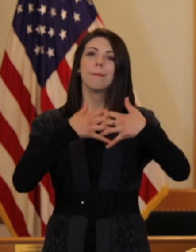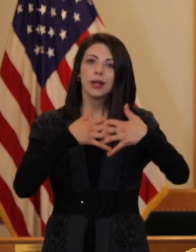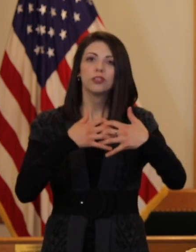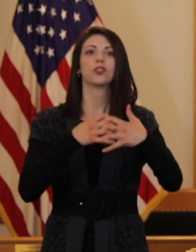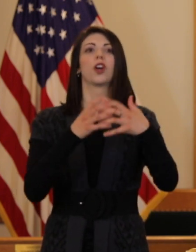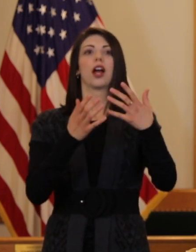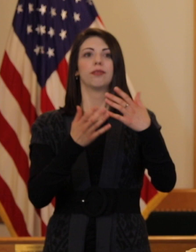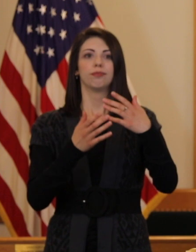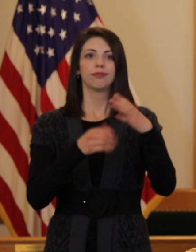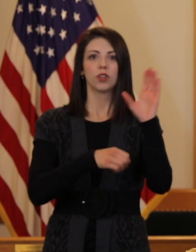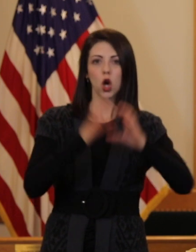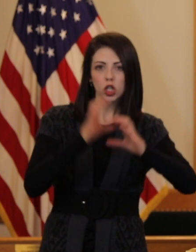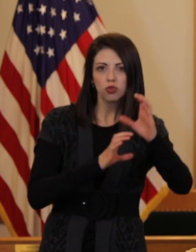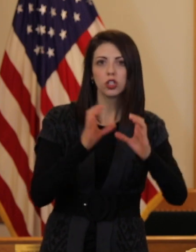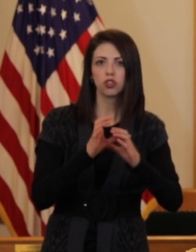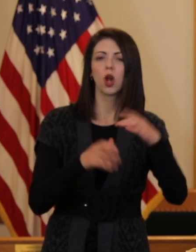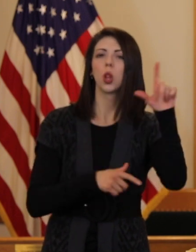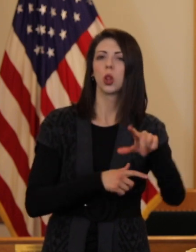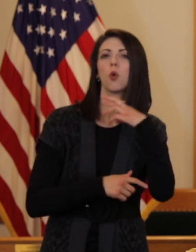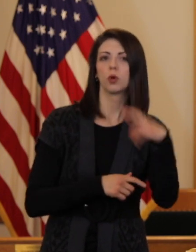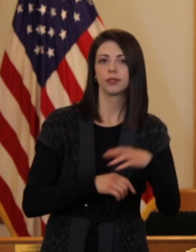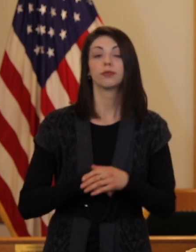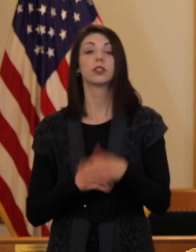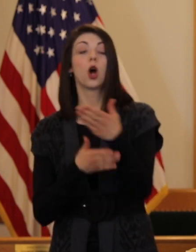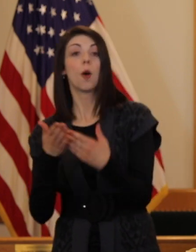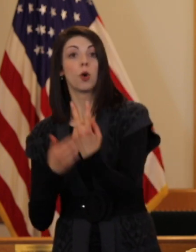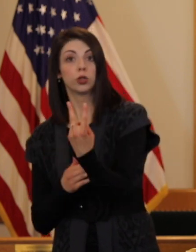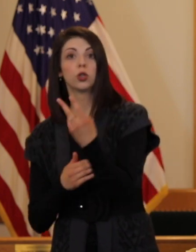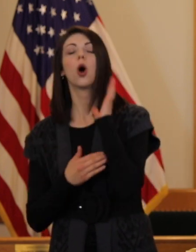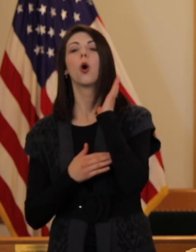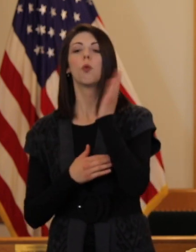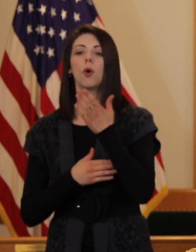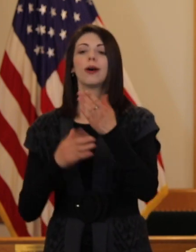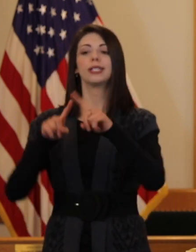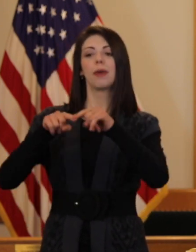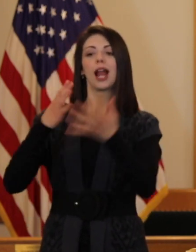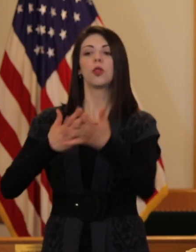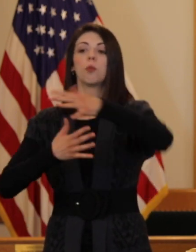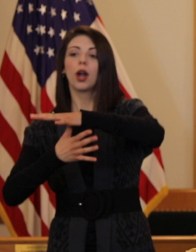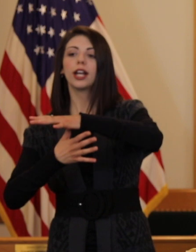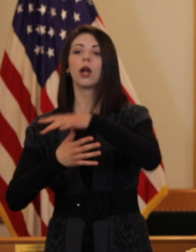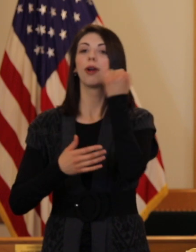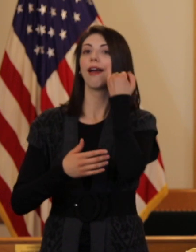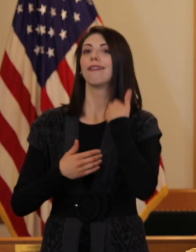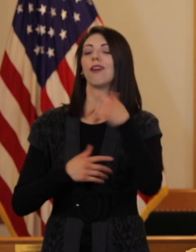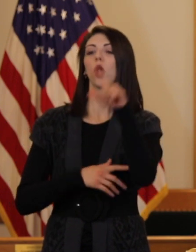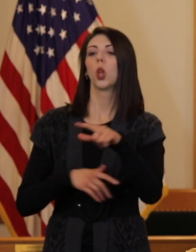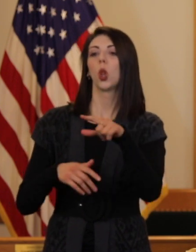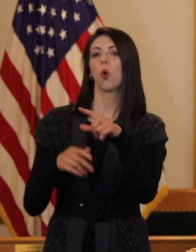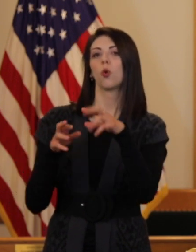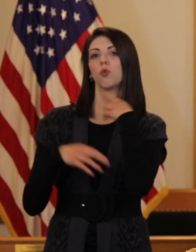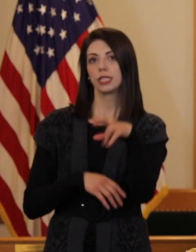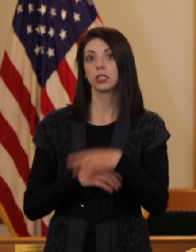risk. Phase 2 will open certain industries based on priority and risk level. Businesses considered more